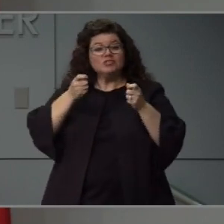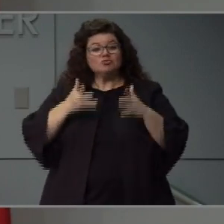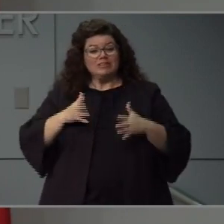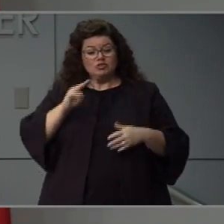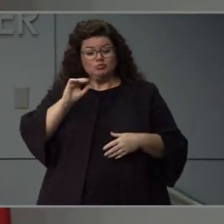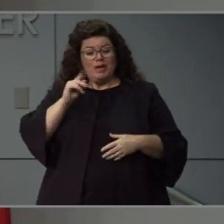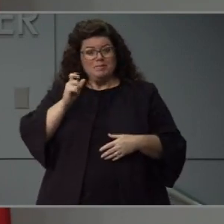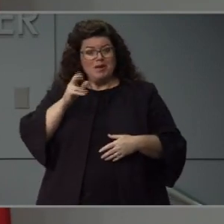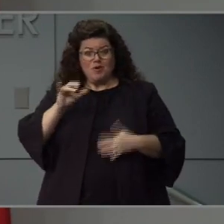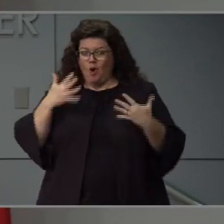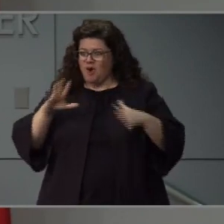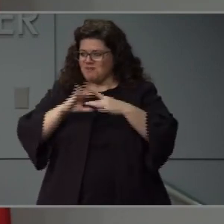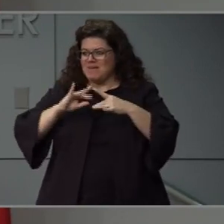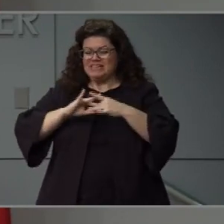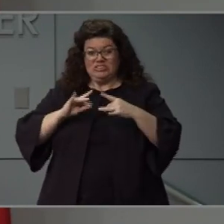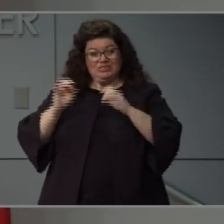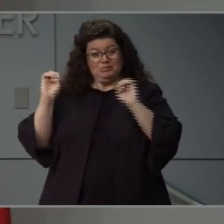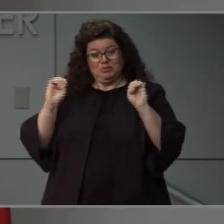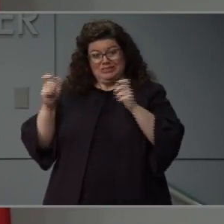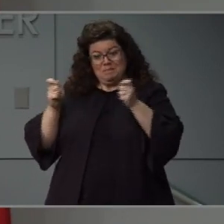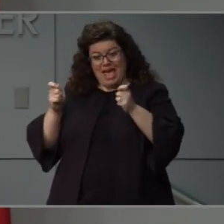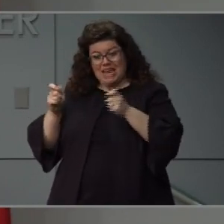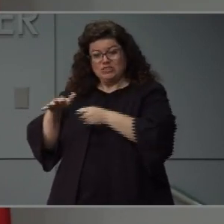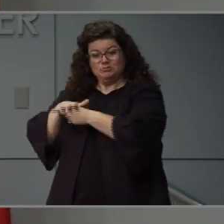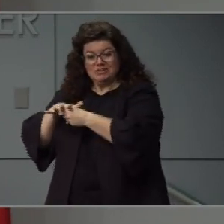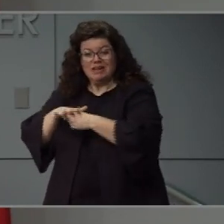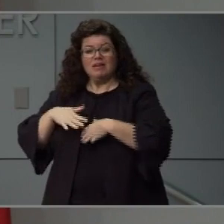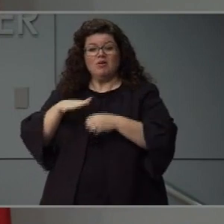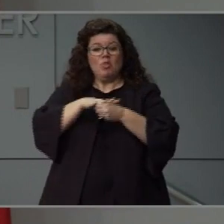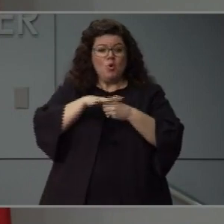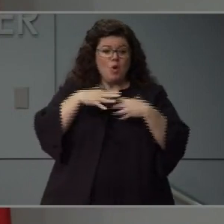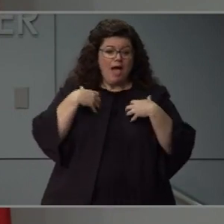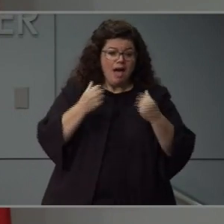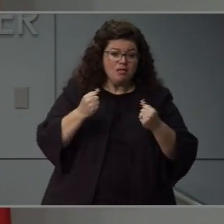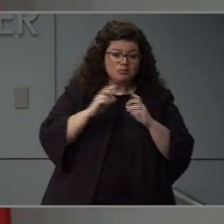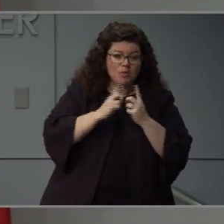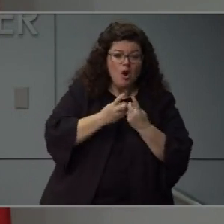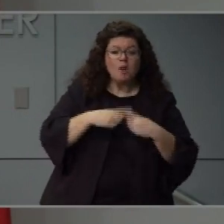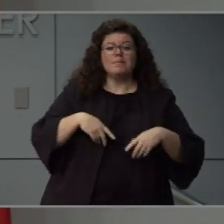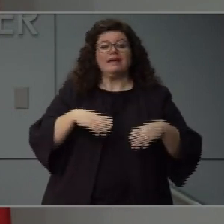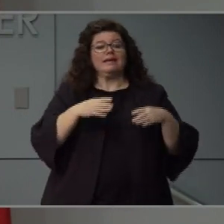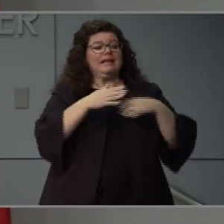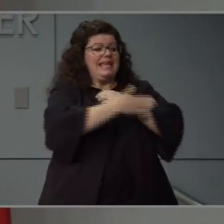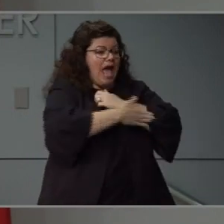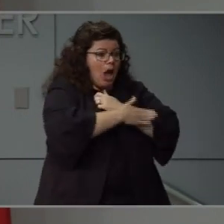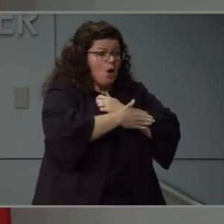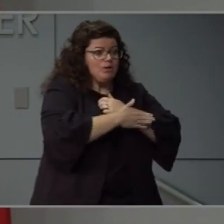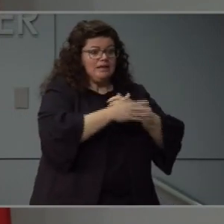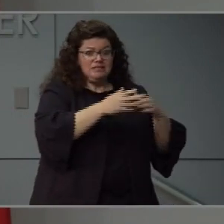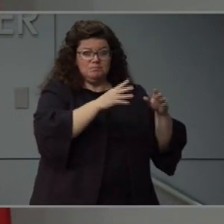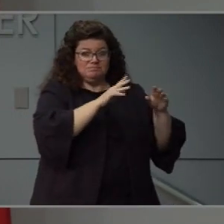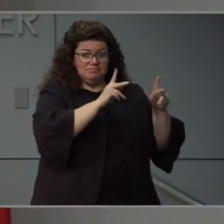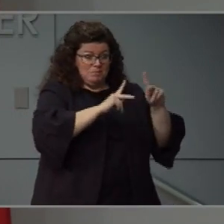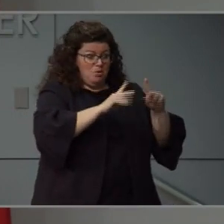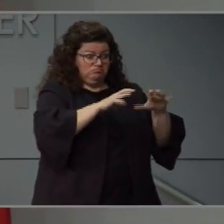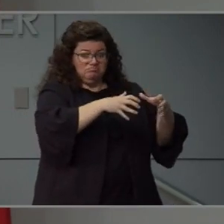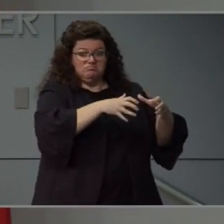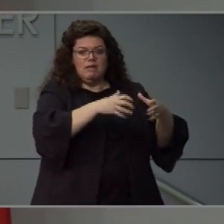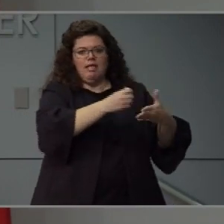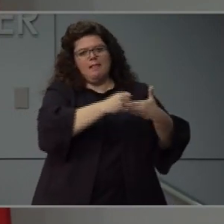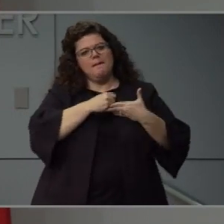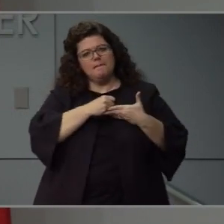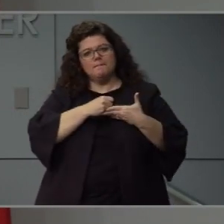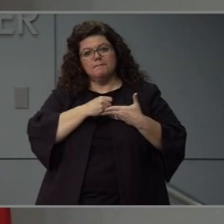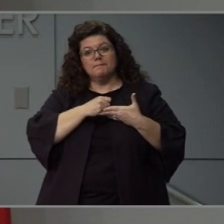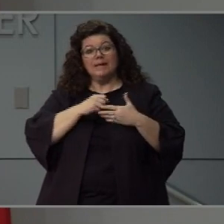mentioning, emergency management, our local public health officials, our county partners. They're going to be so critical in this. And then we at the state want to